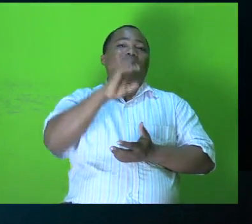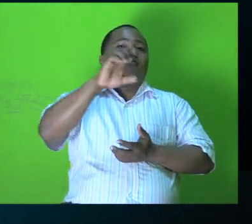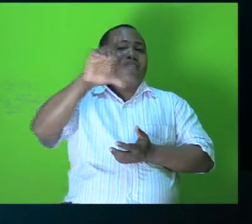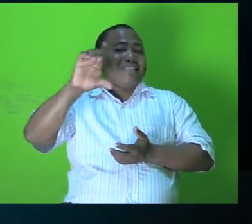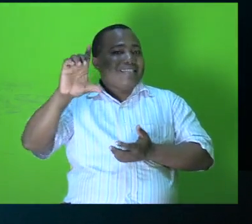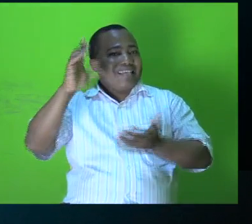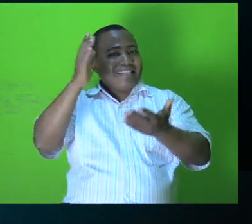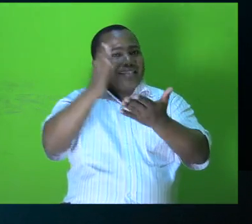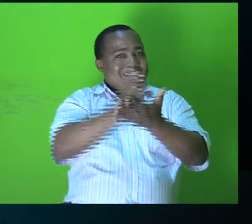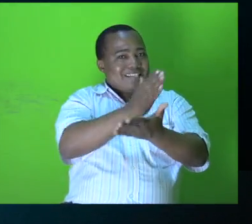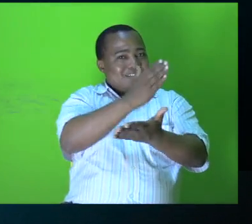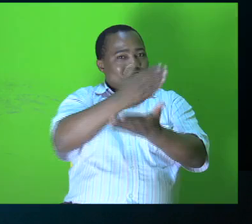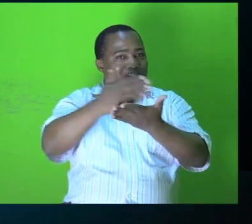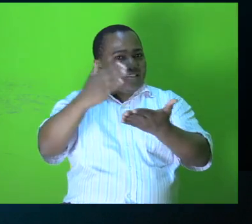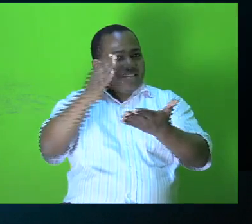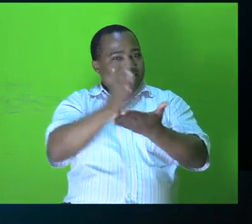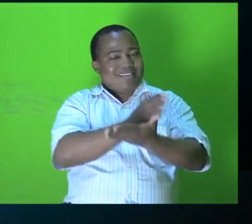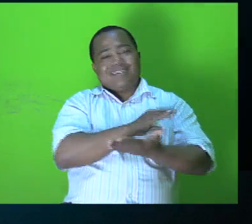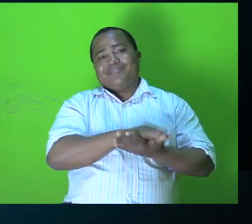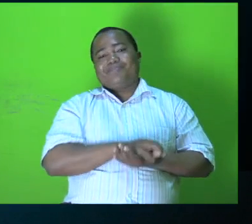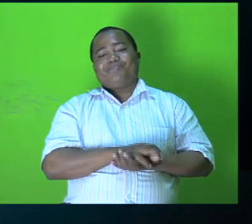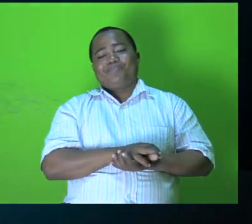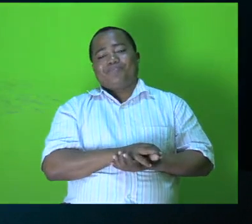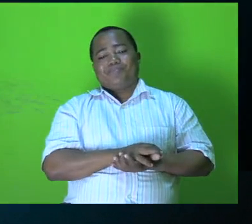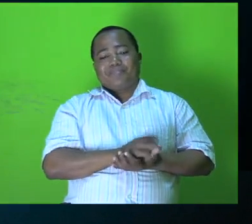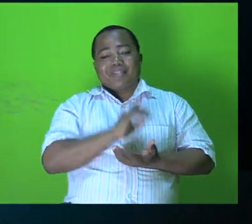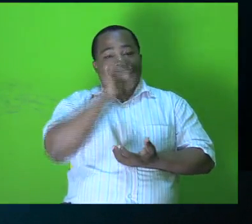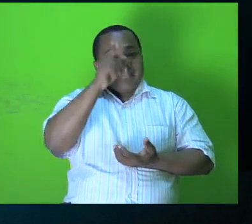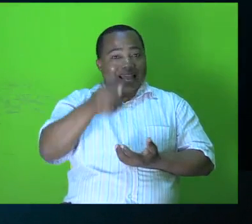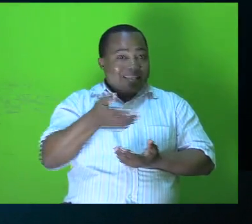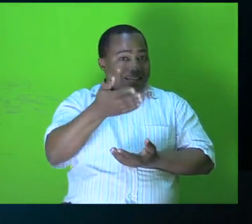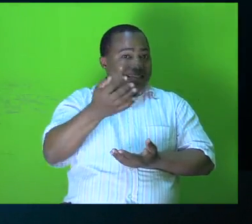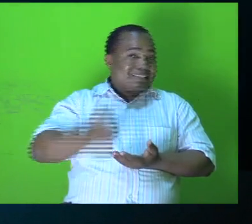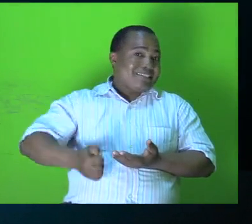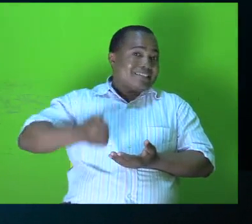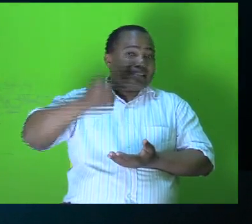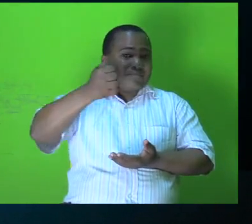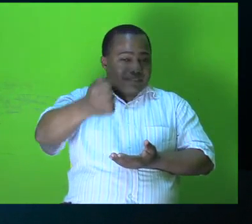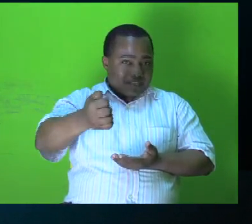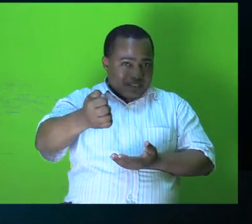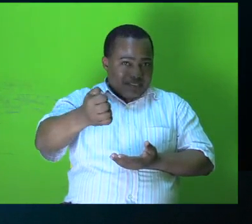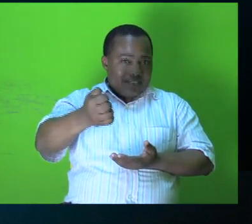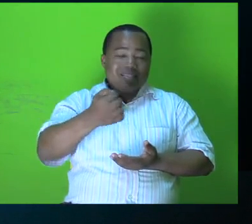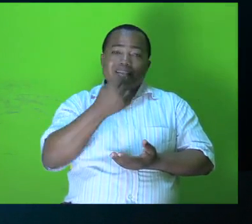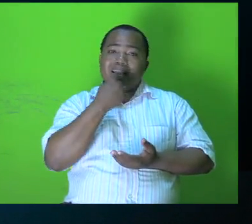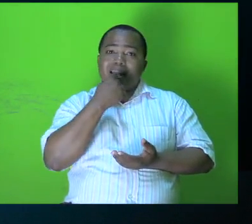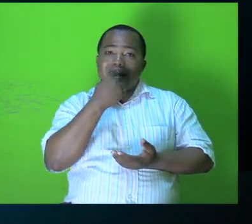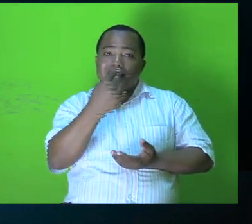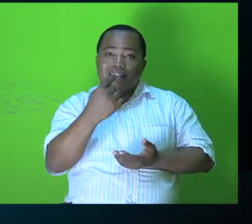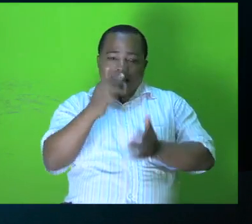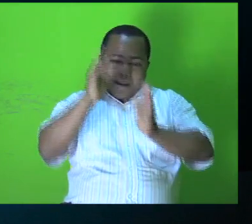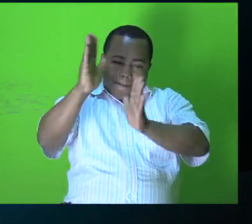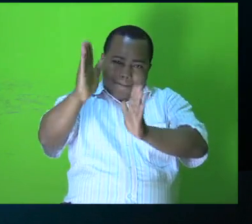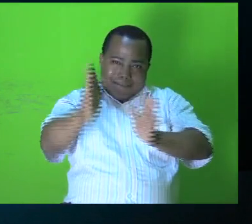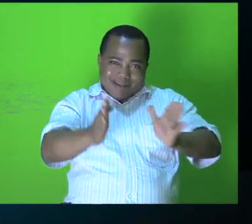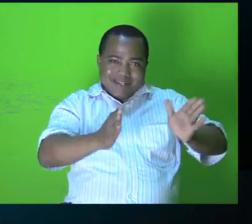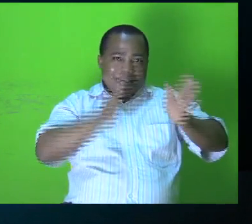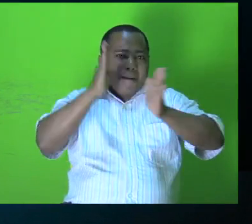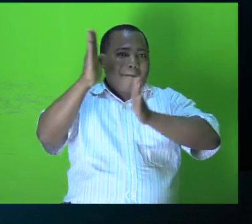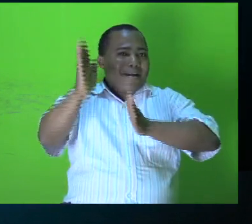division. That's why this stage is called the